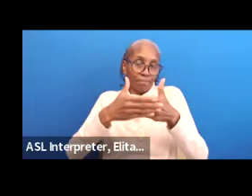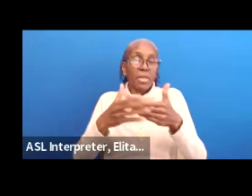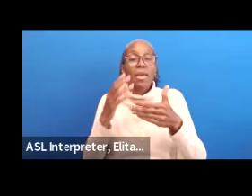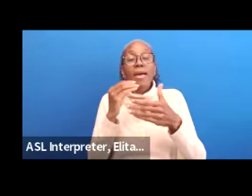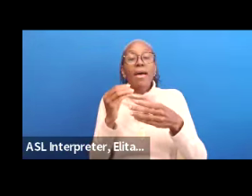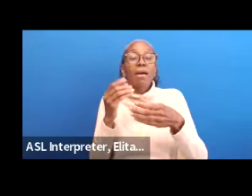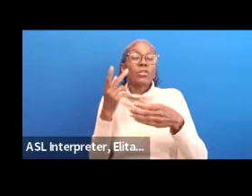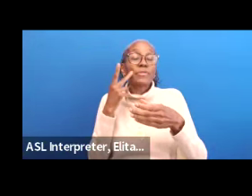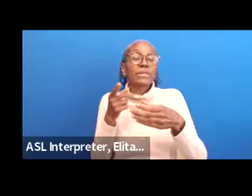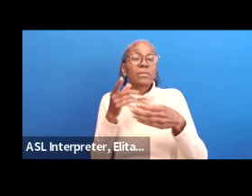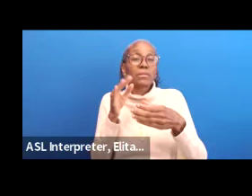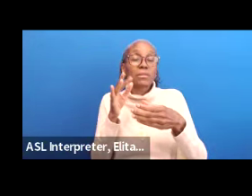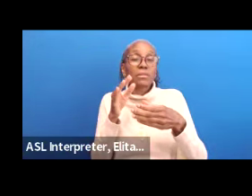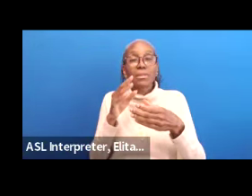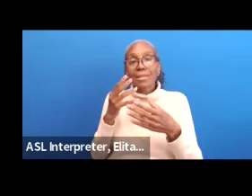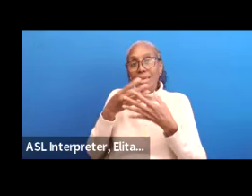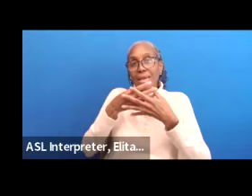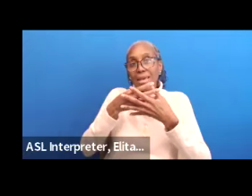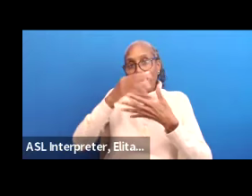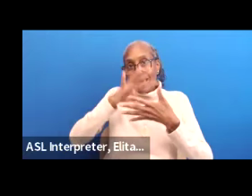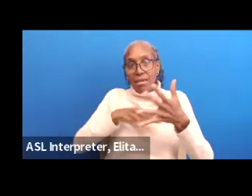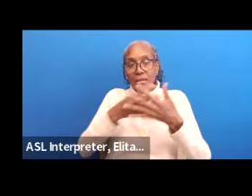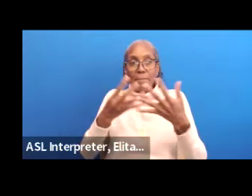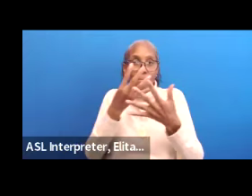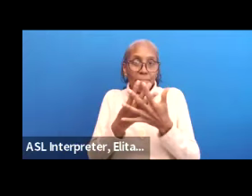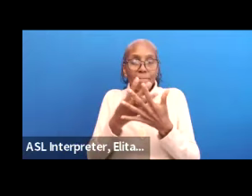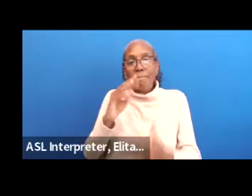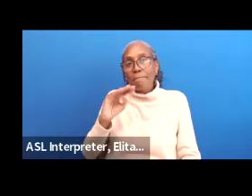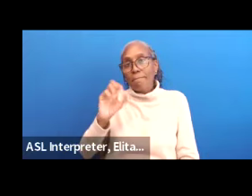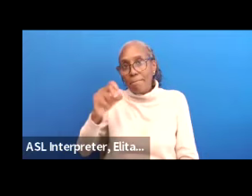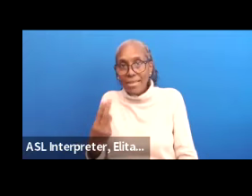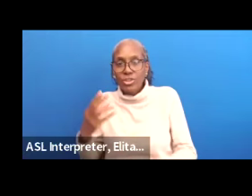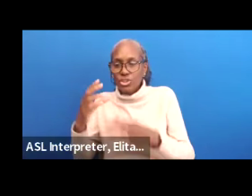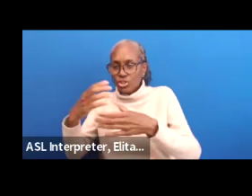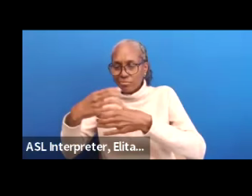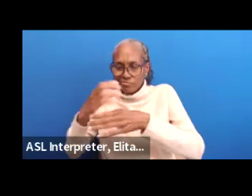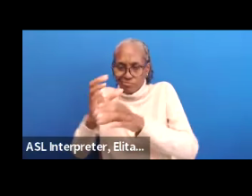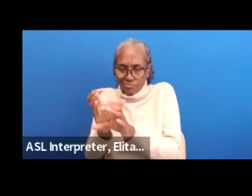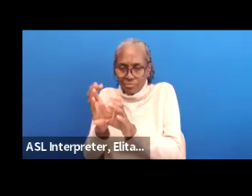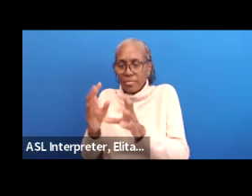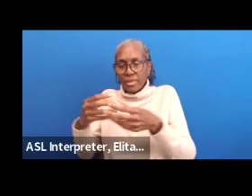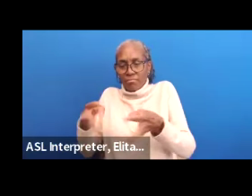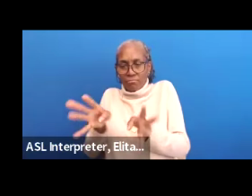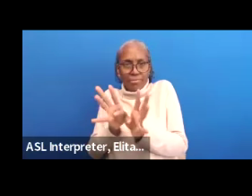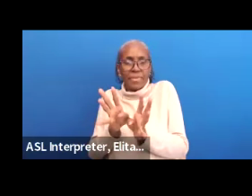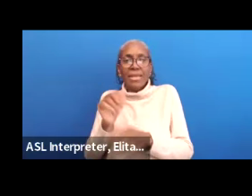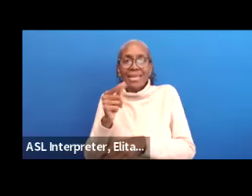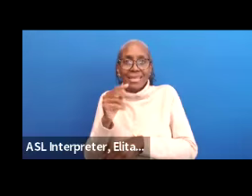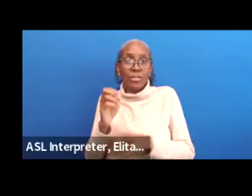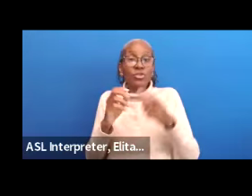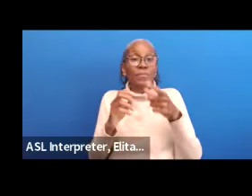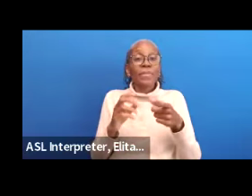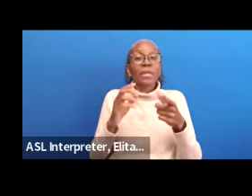seen a mesh cage in the front of the spine. And